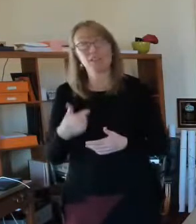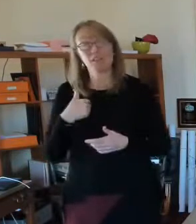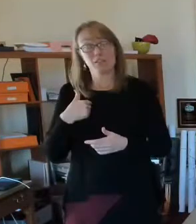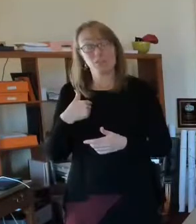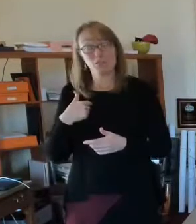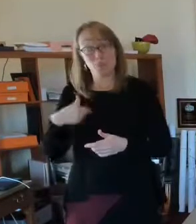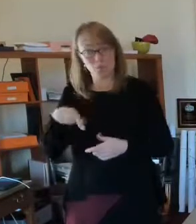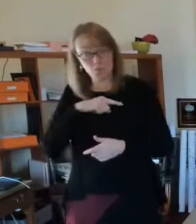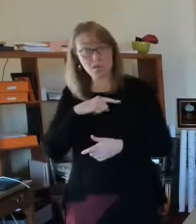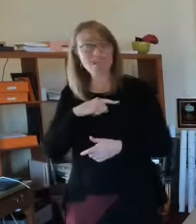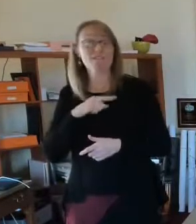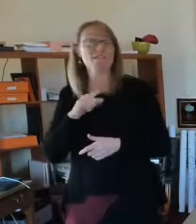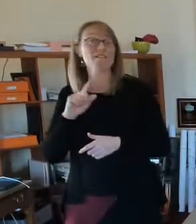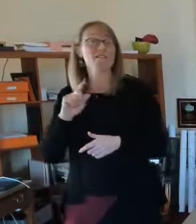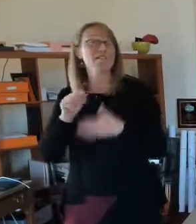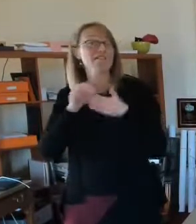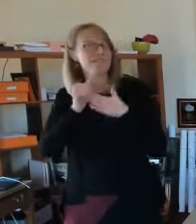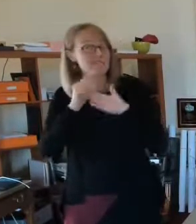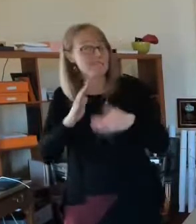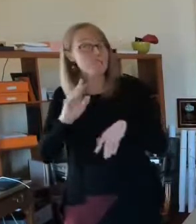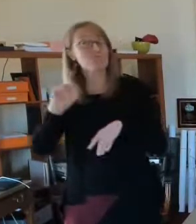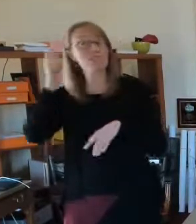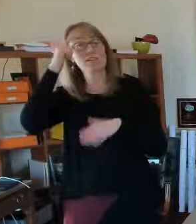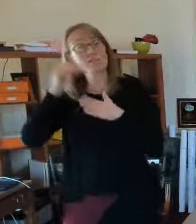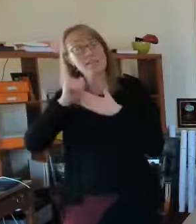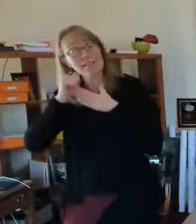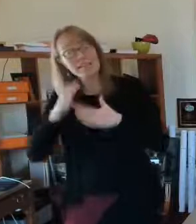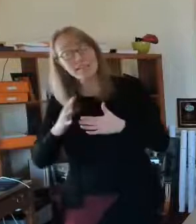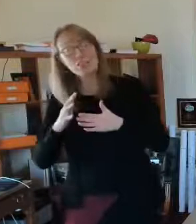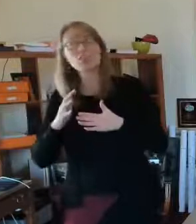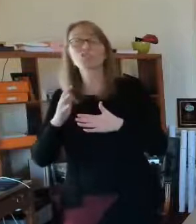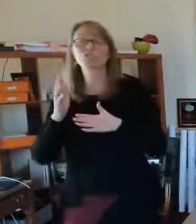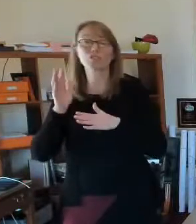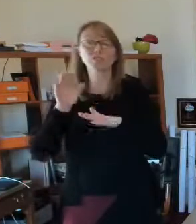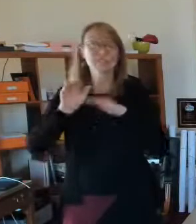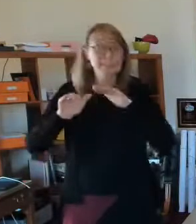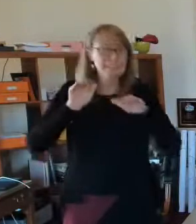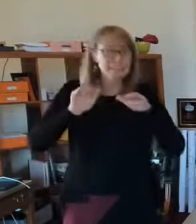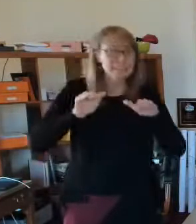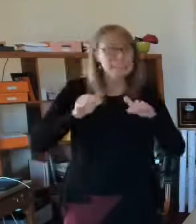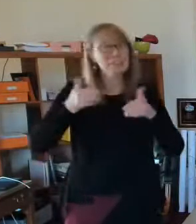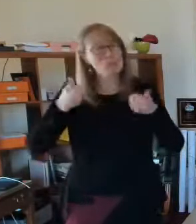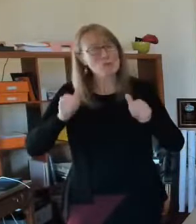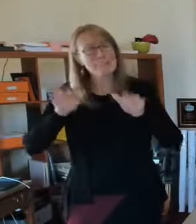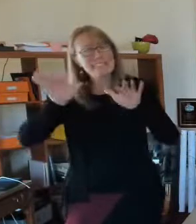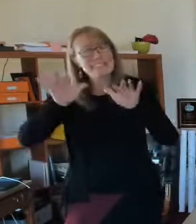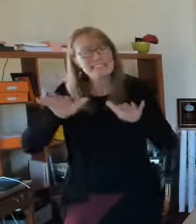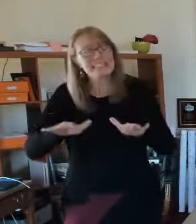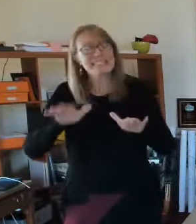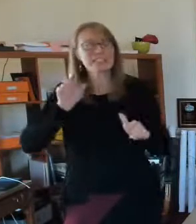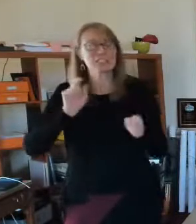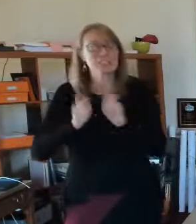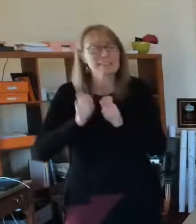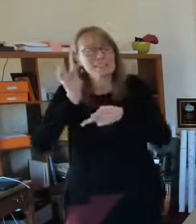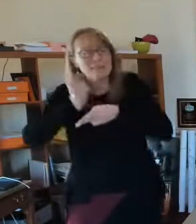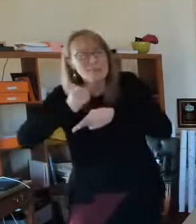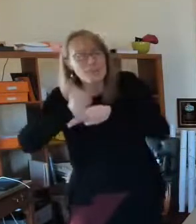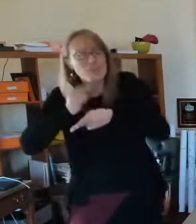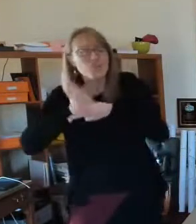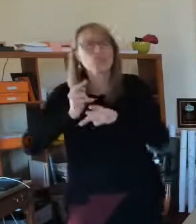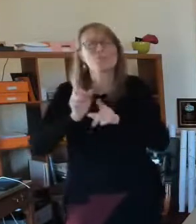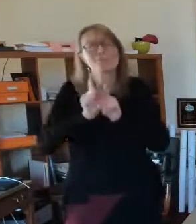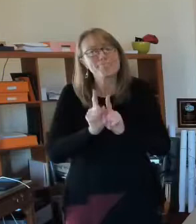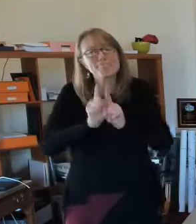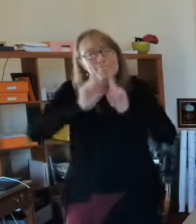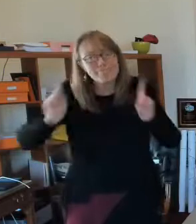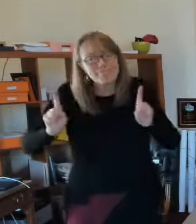you to curtail your social activities, and that, I know that's hard. Curtail your social activities.